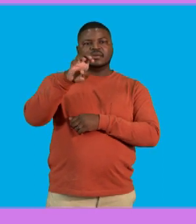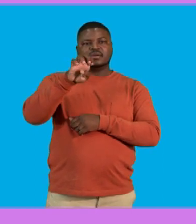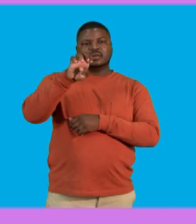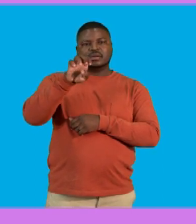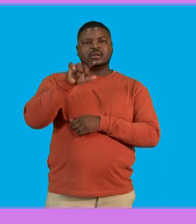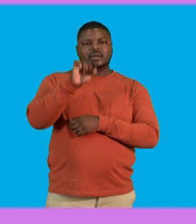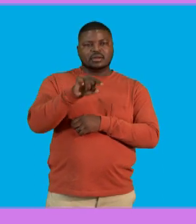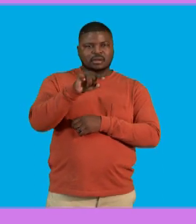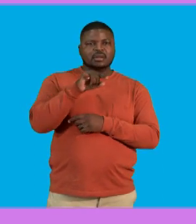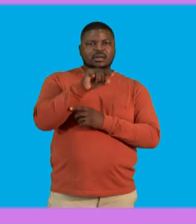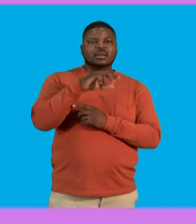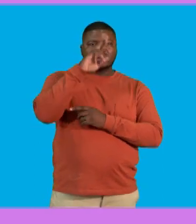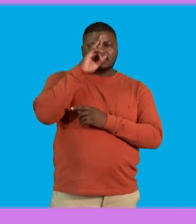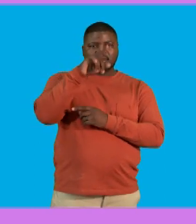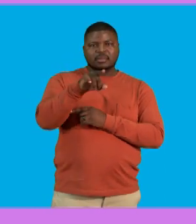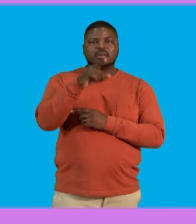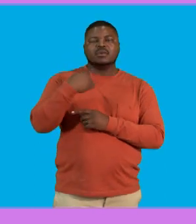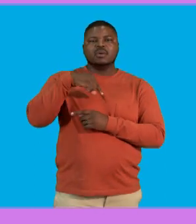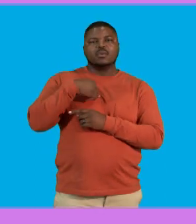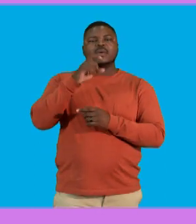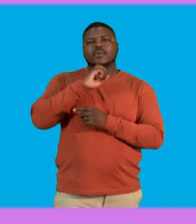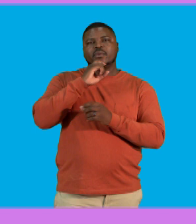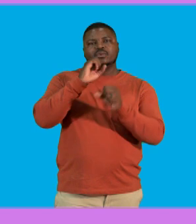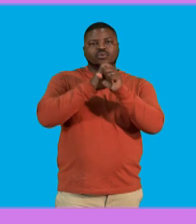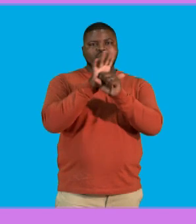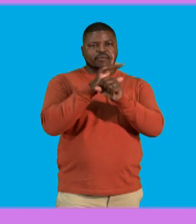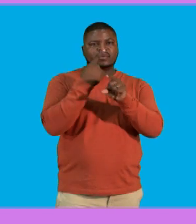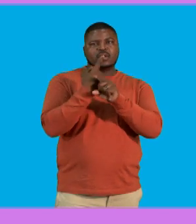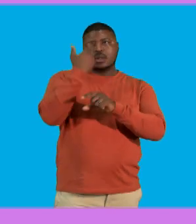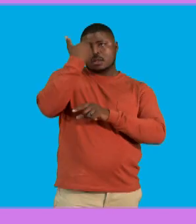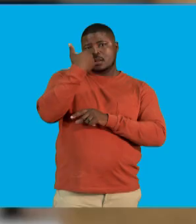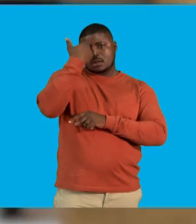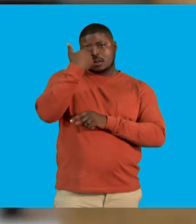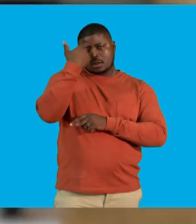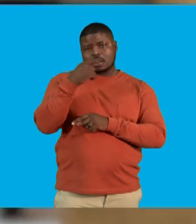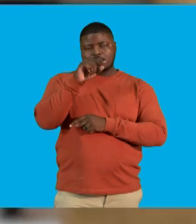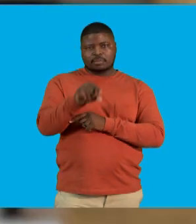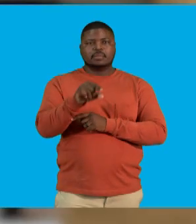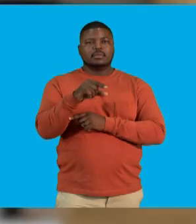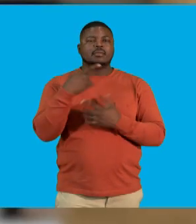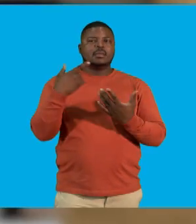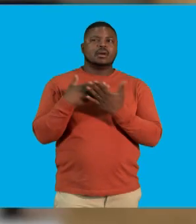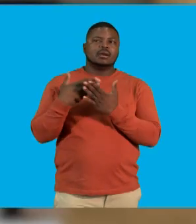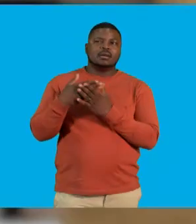The infrared thermometer now, this is the type that we used to remember during COVID-19, whereby they would scan your